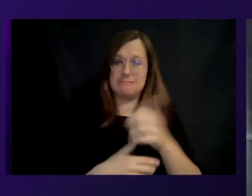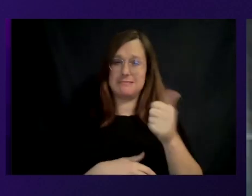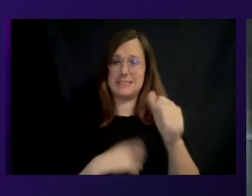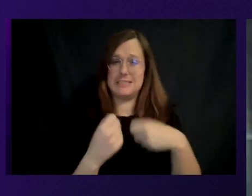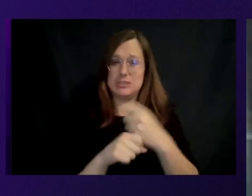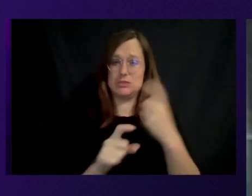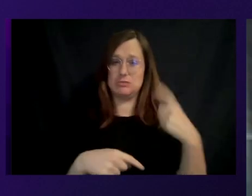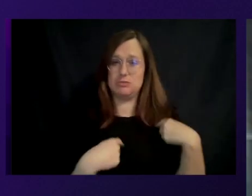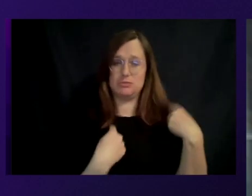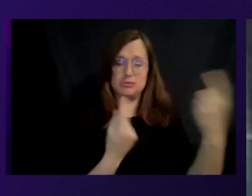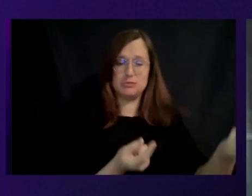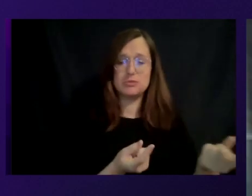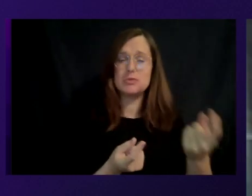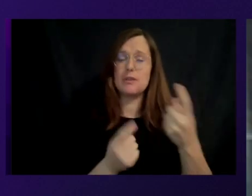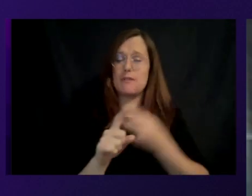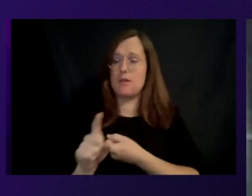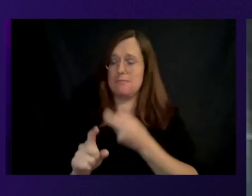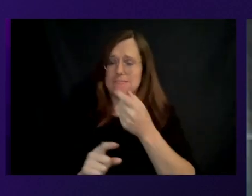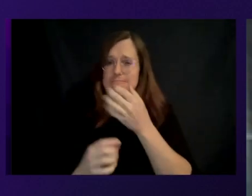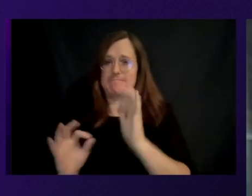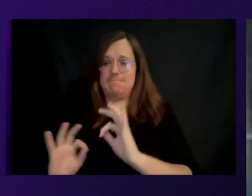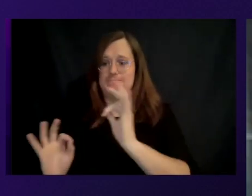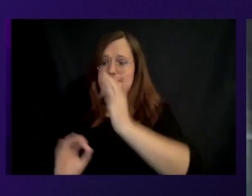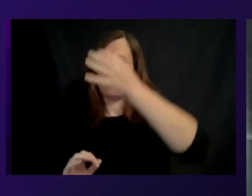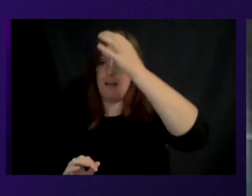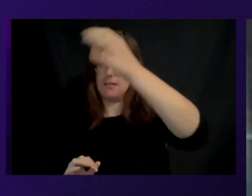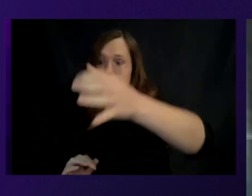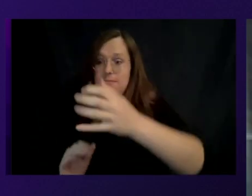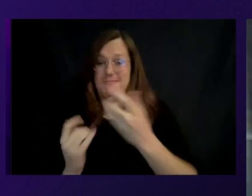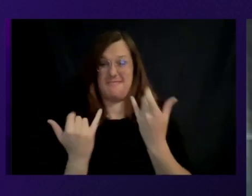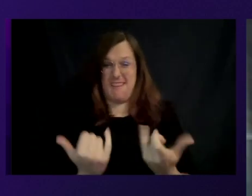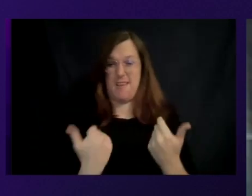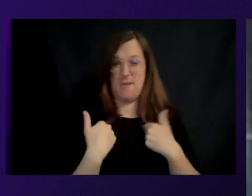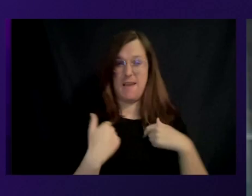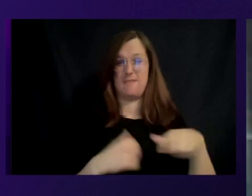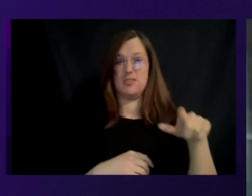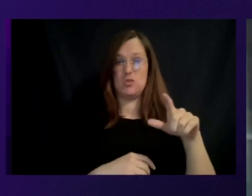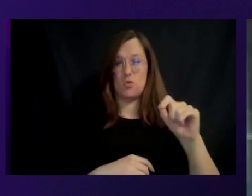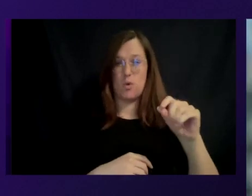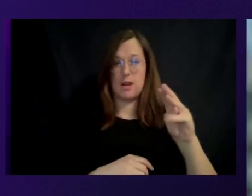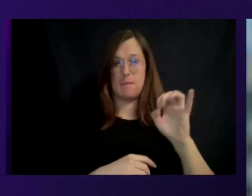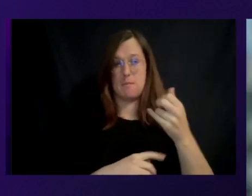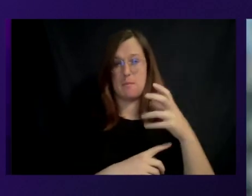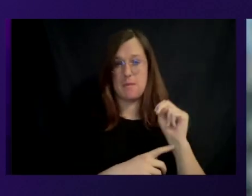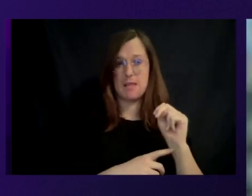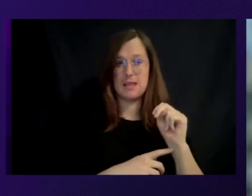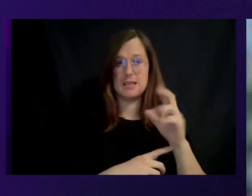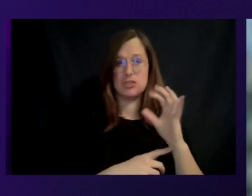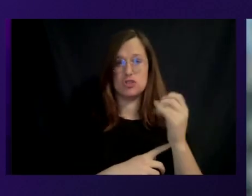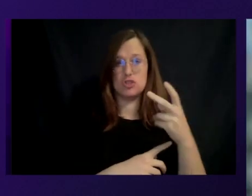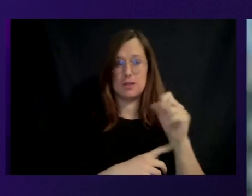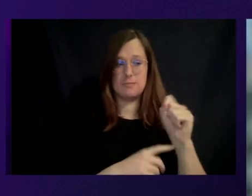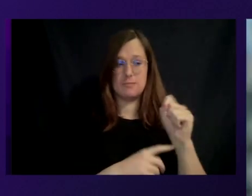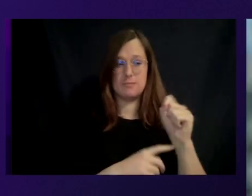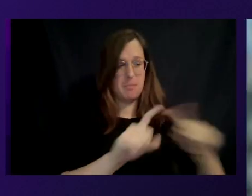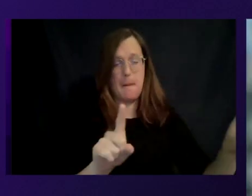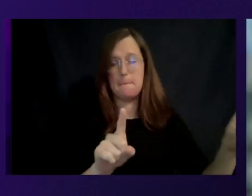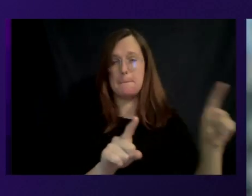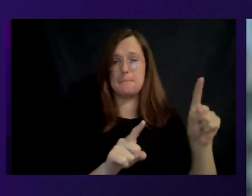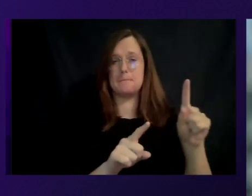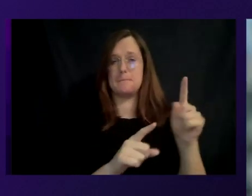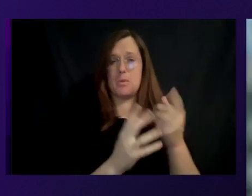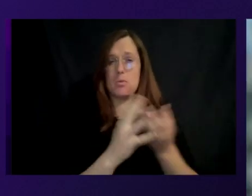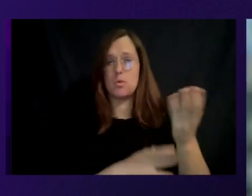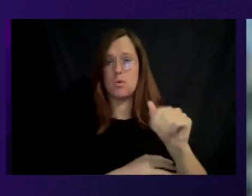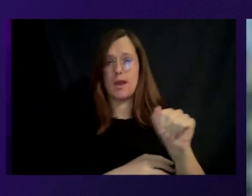from a mere concept to already having deployed more than 20 million chips across AWS. Dave, that's an incredible summary. I love hearing